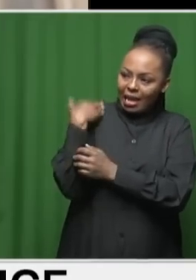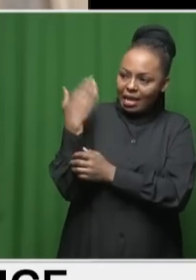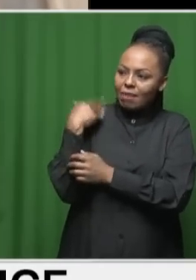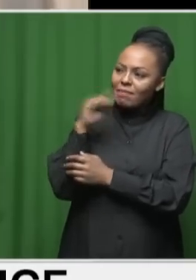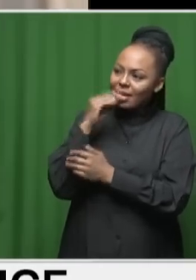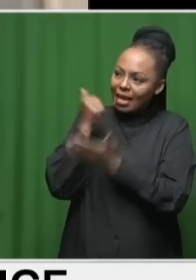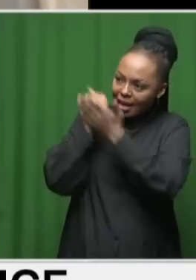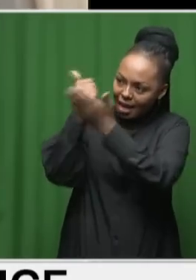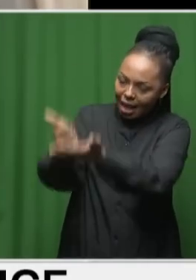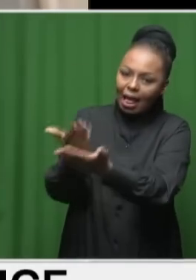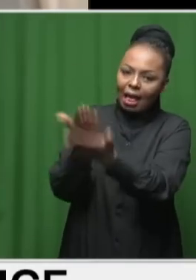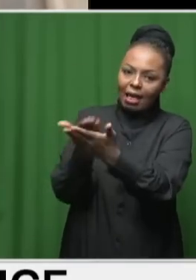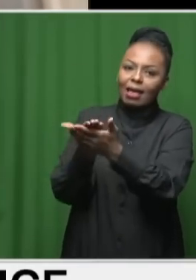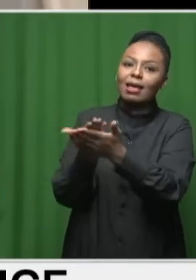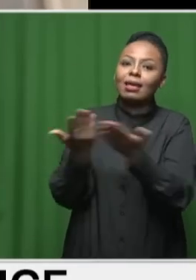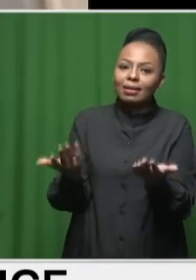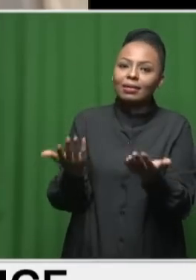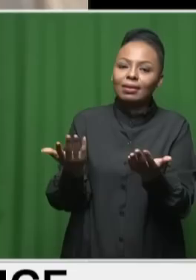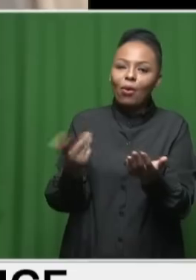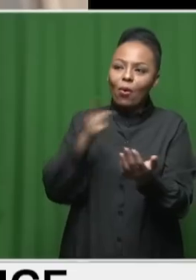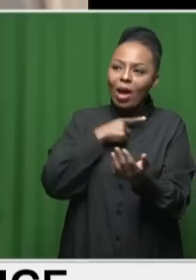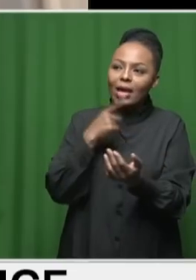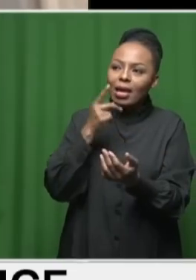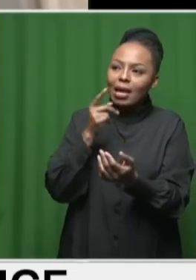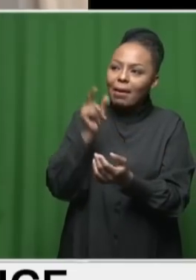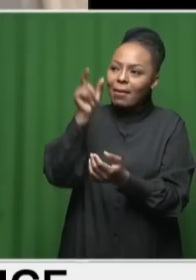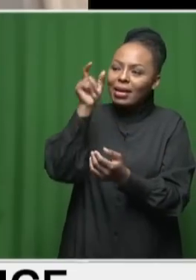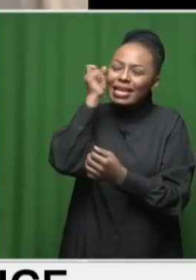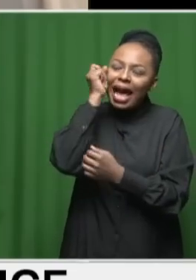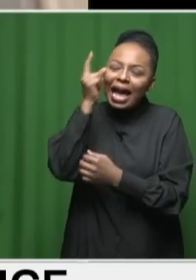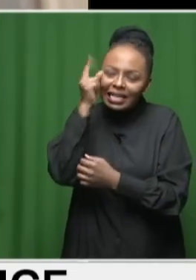because you have to understand the prison